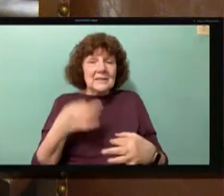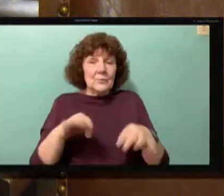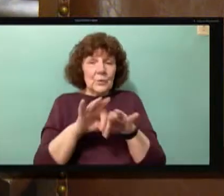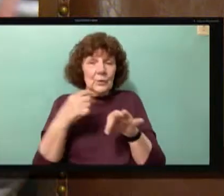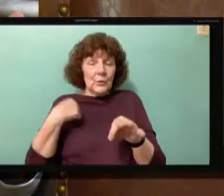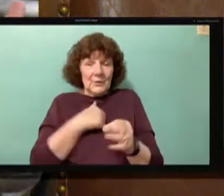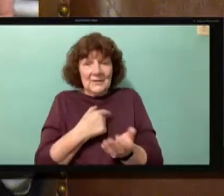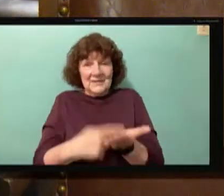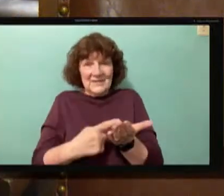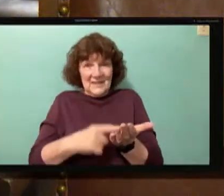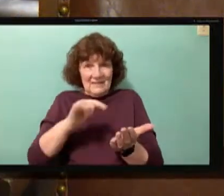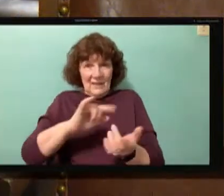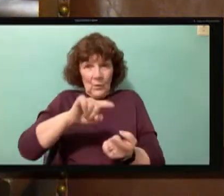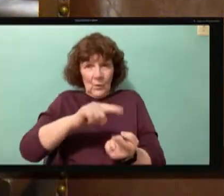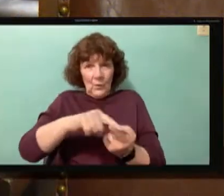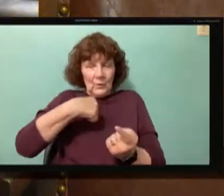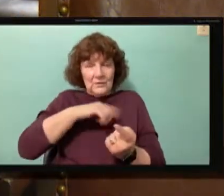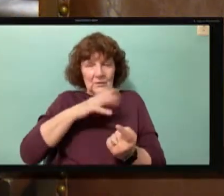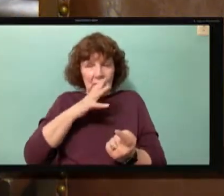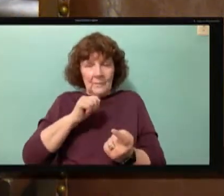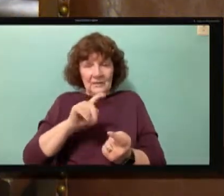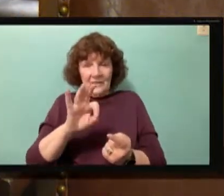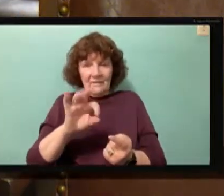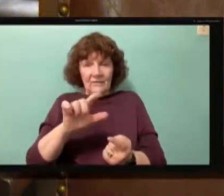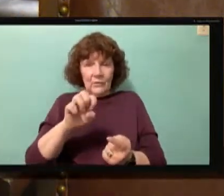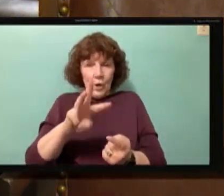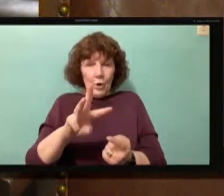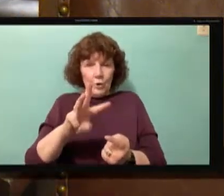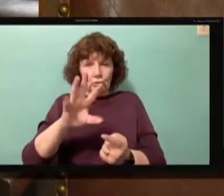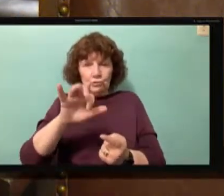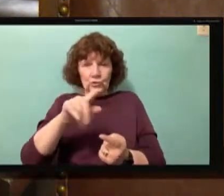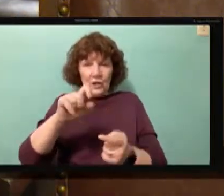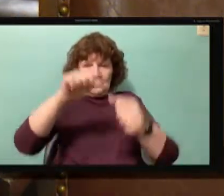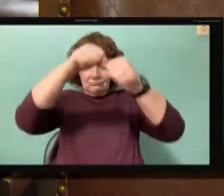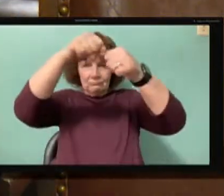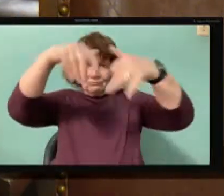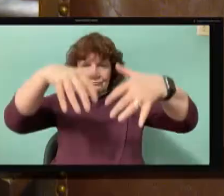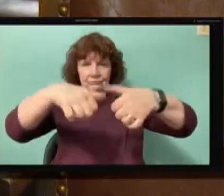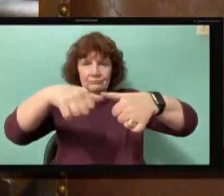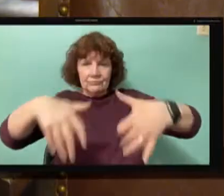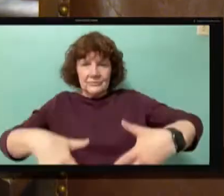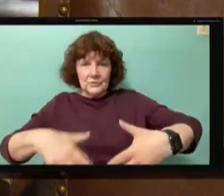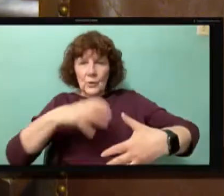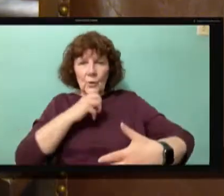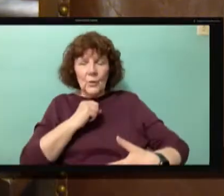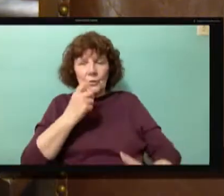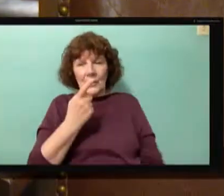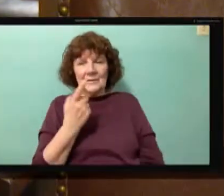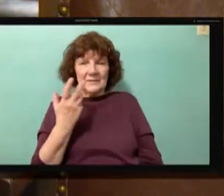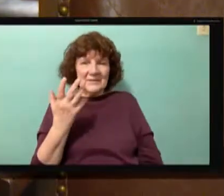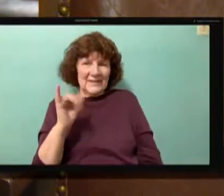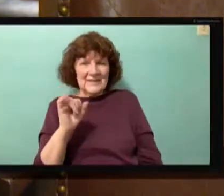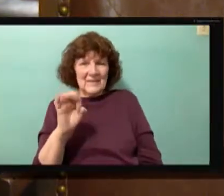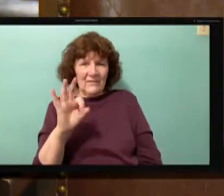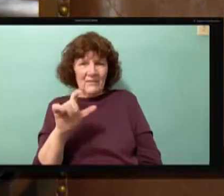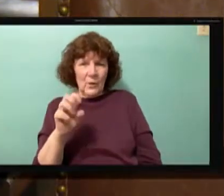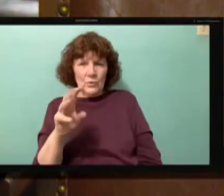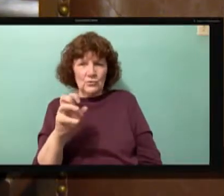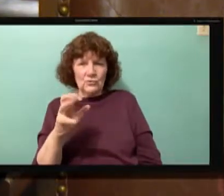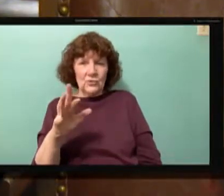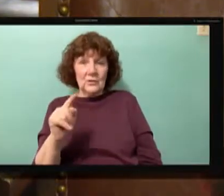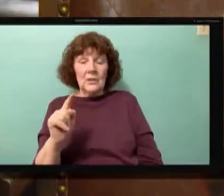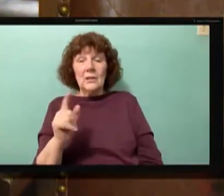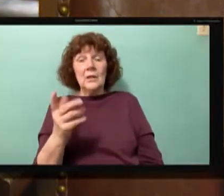about the flow chart and the way that the org chart, that is a flow chart, that the way that